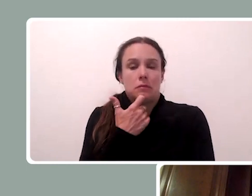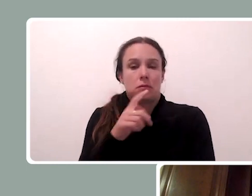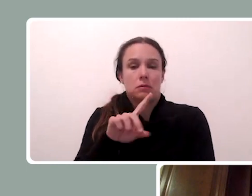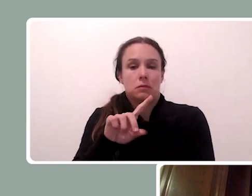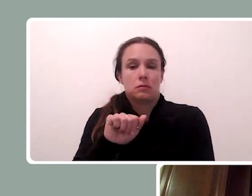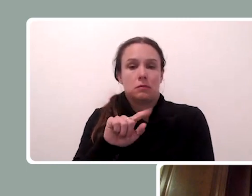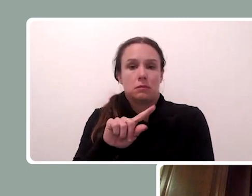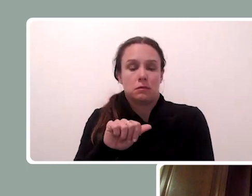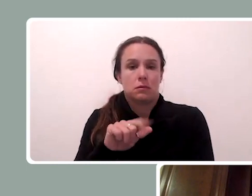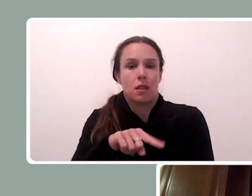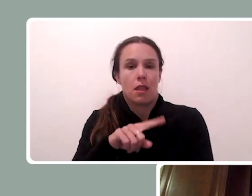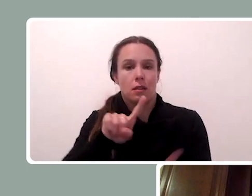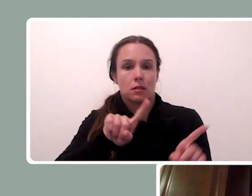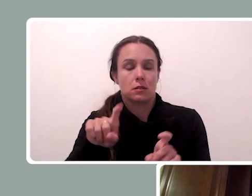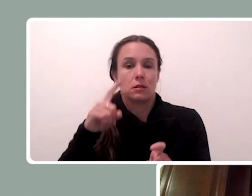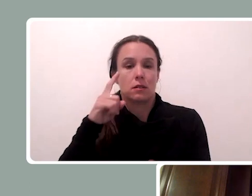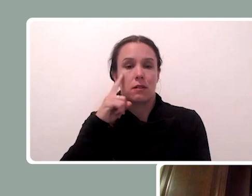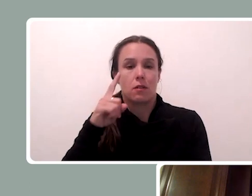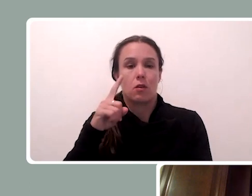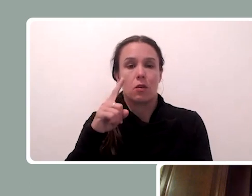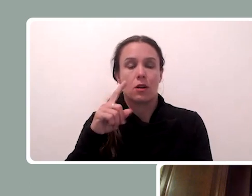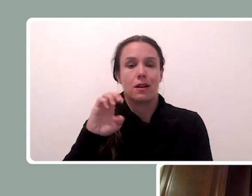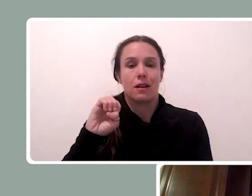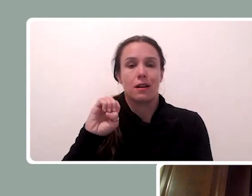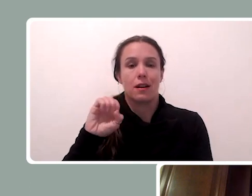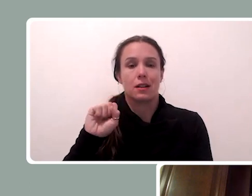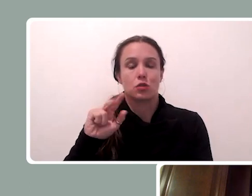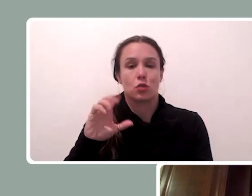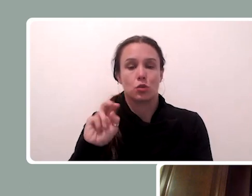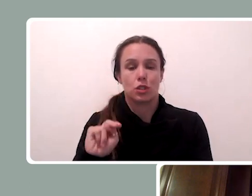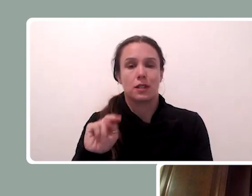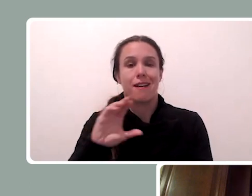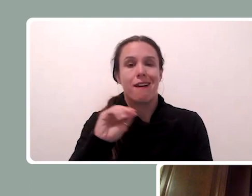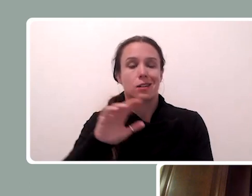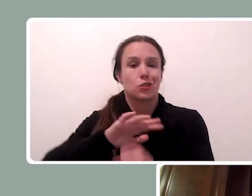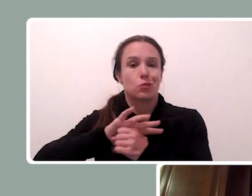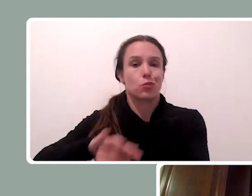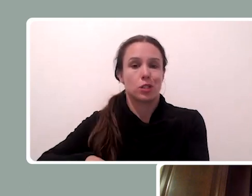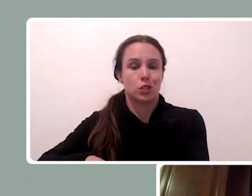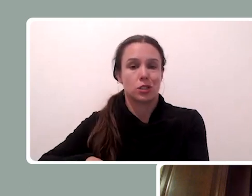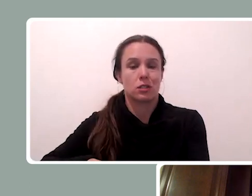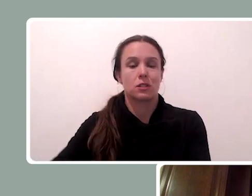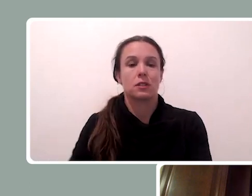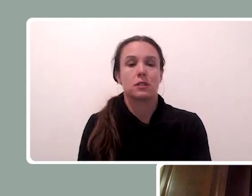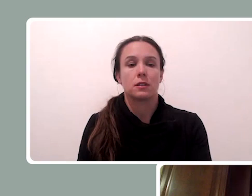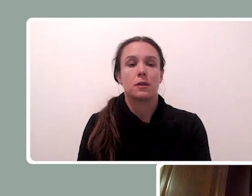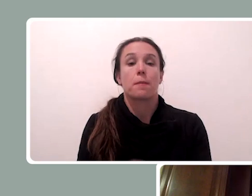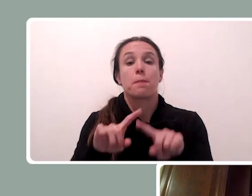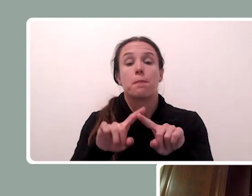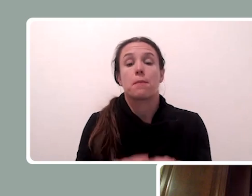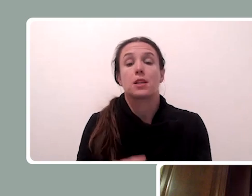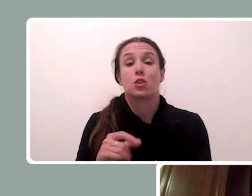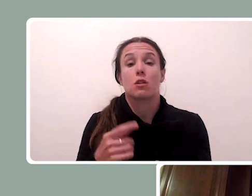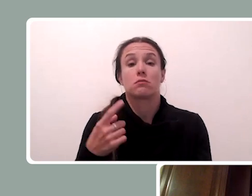actually tested for estrogen level and suppression based on exemestane once a